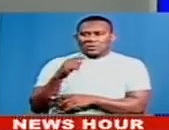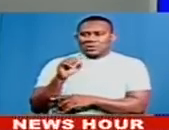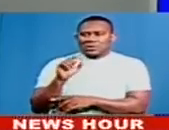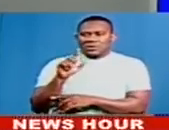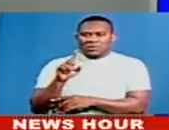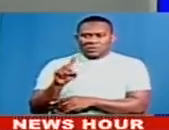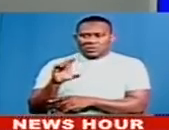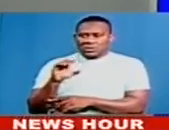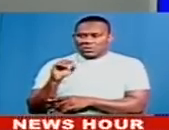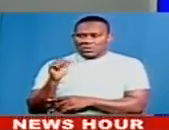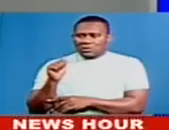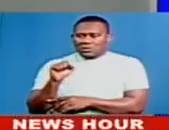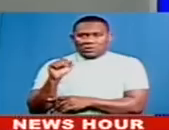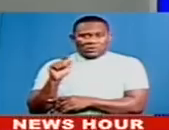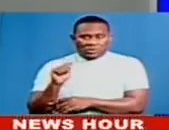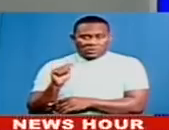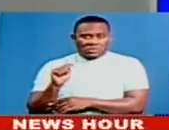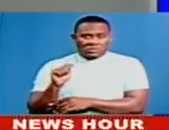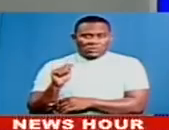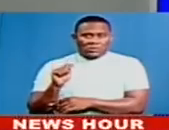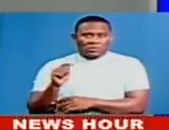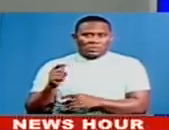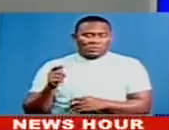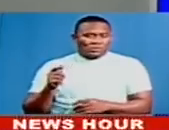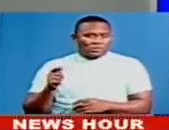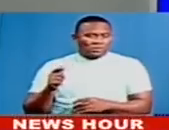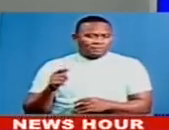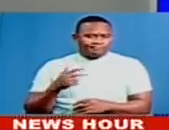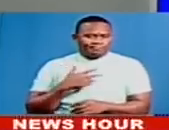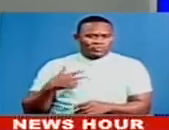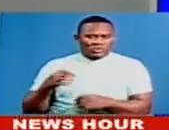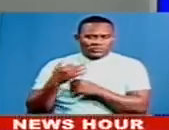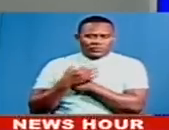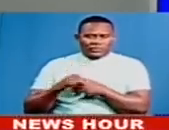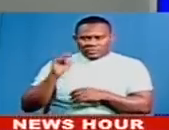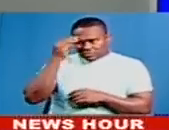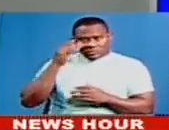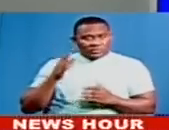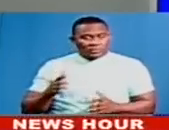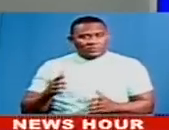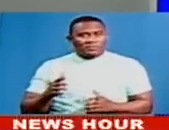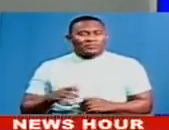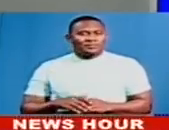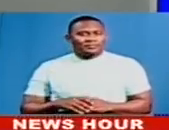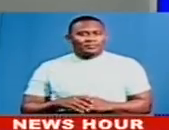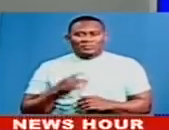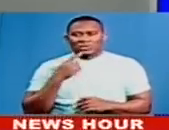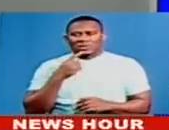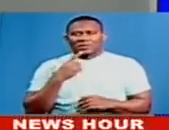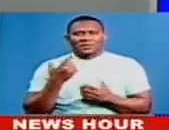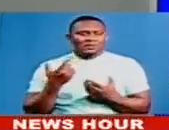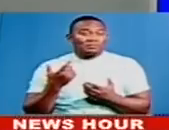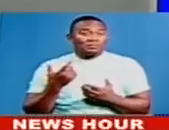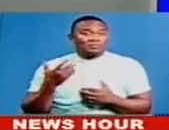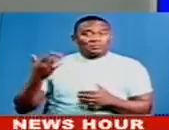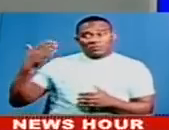Ghanaian counterpart at the seat of government, the Danish foreign minister, Mr. Anders Samuelsen, said nothing can